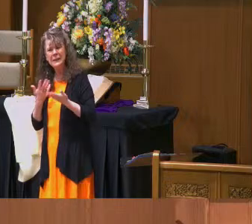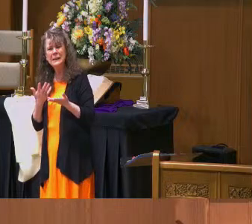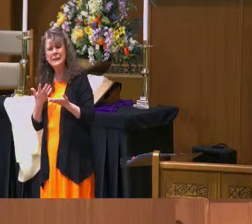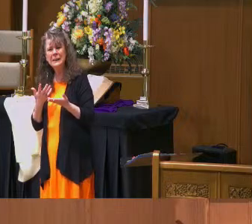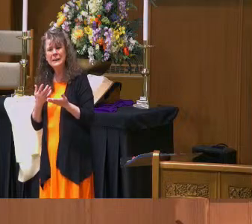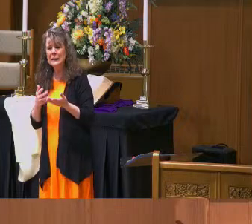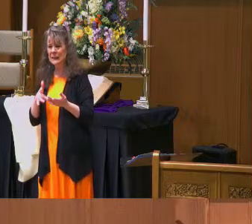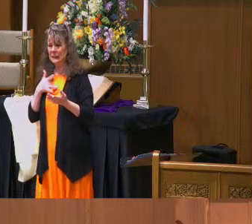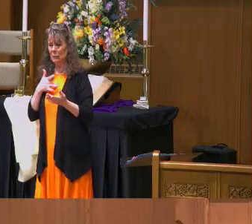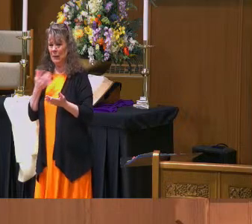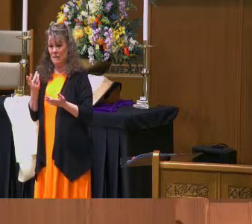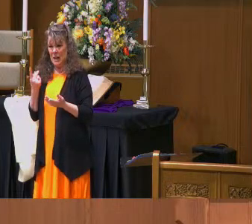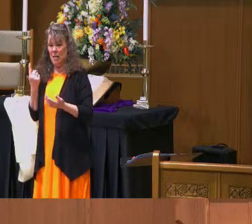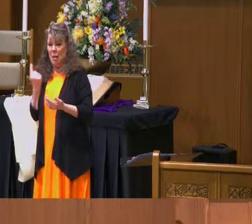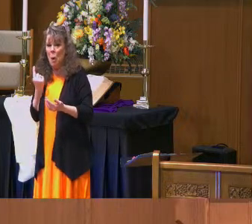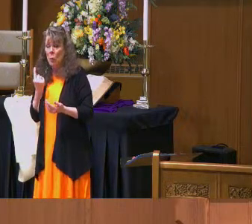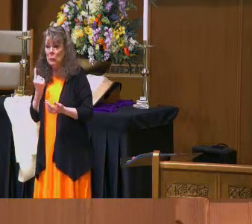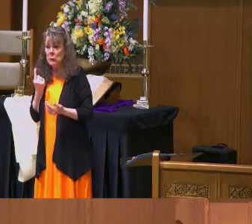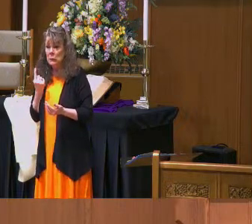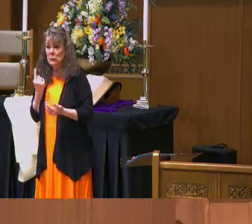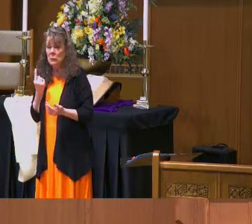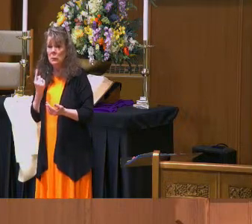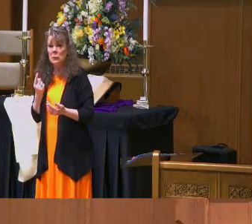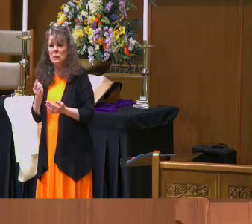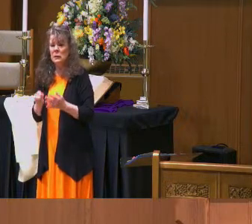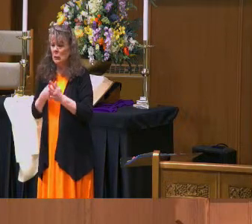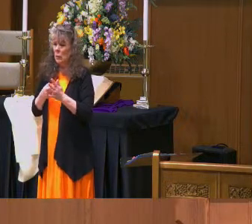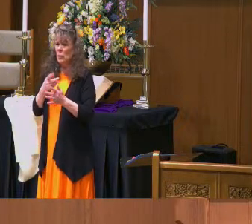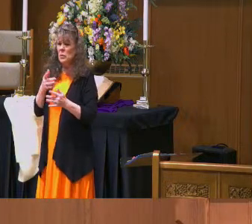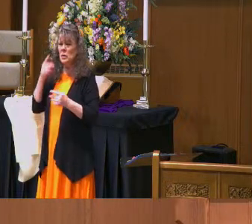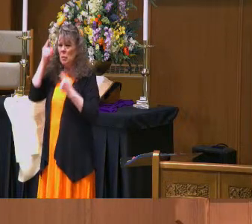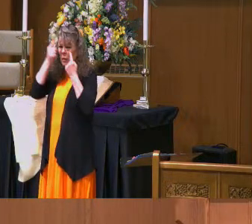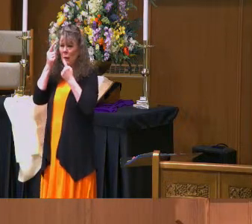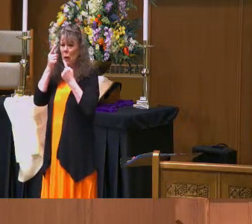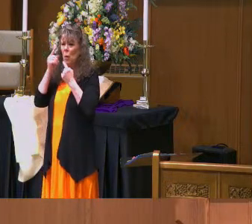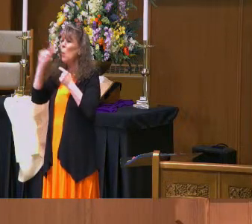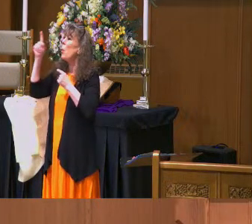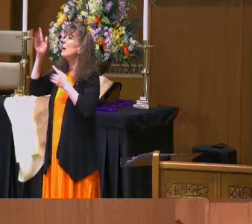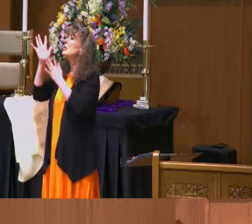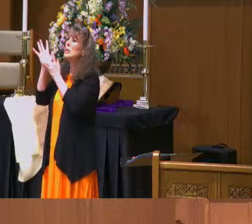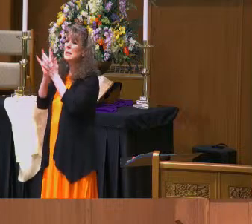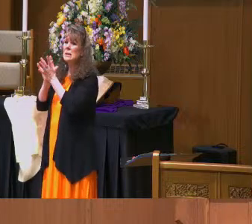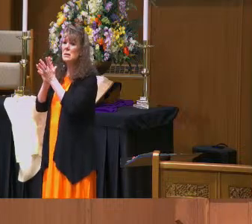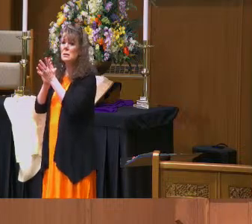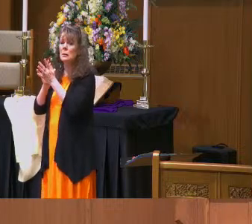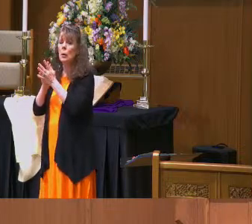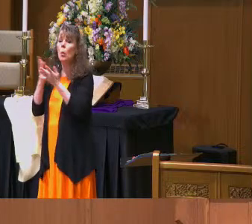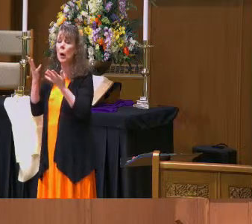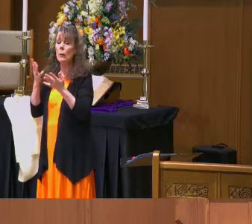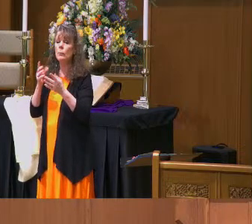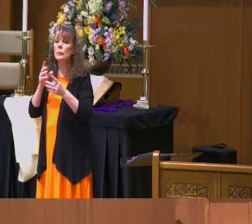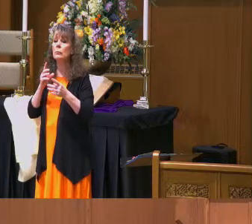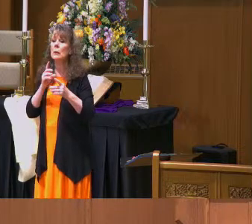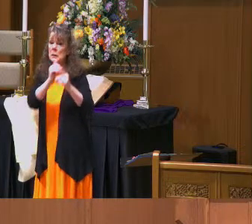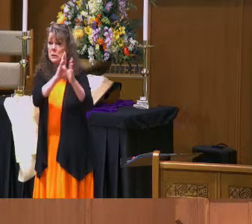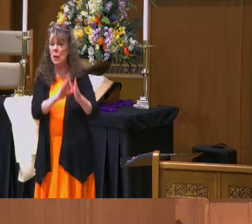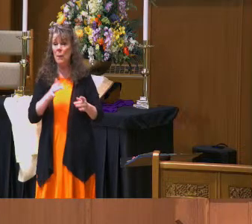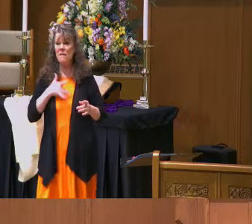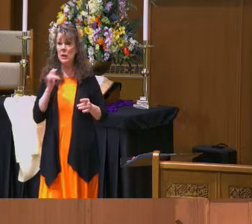sometimes feel alone? Sometimes wonder, where is Jesus? Well, his disciples felt that way